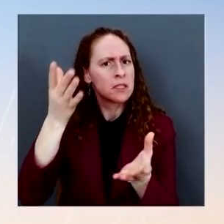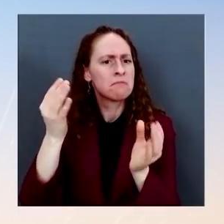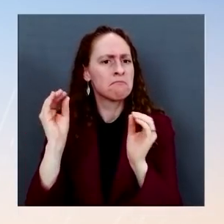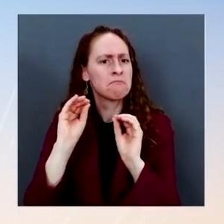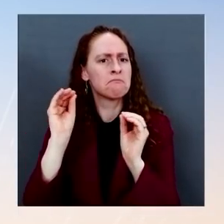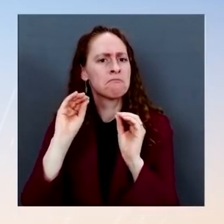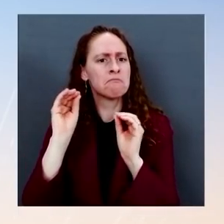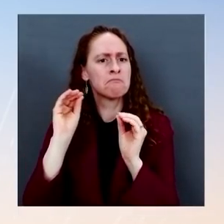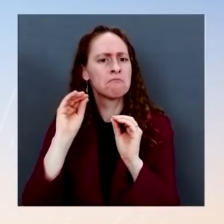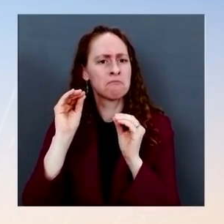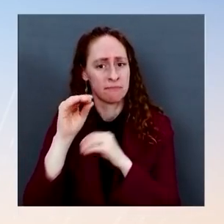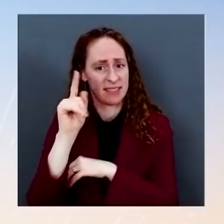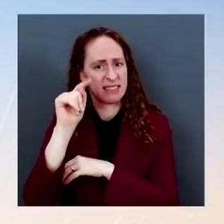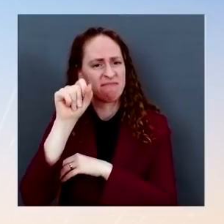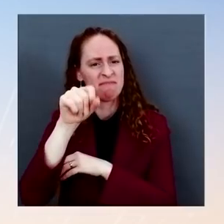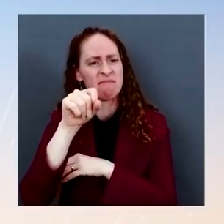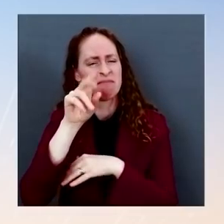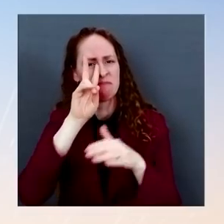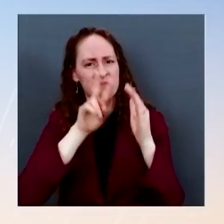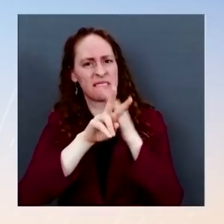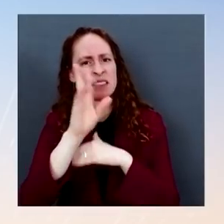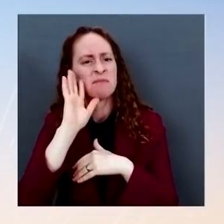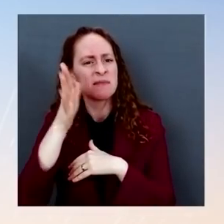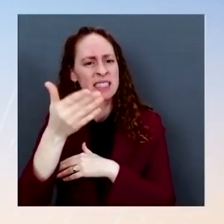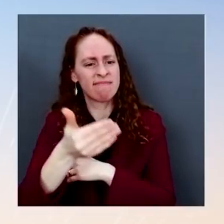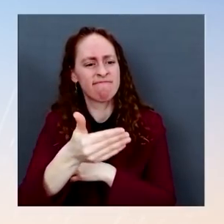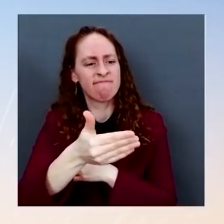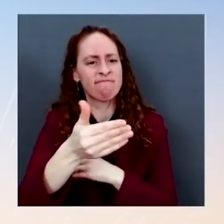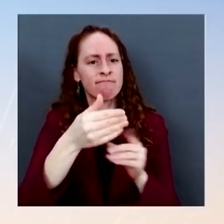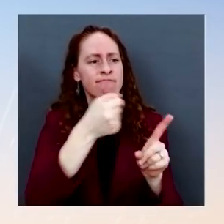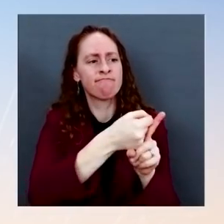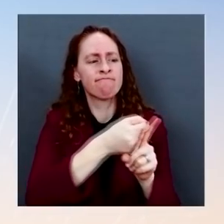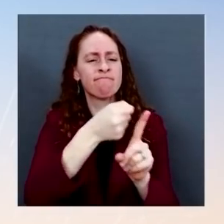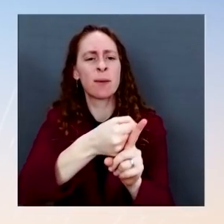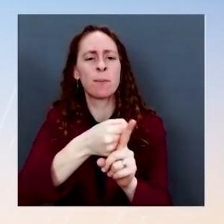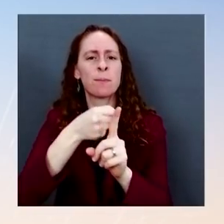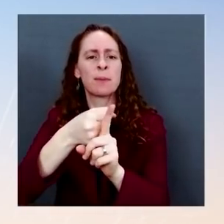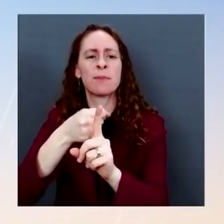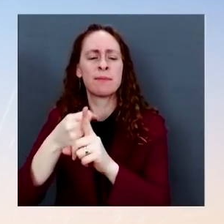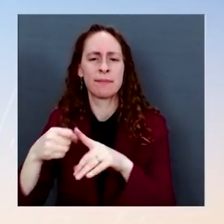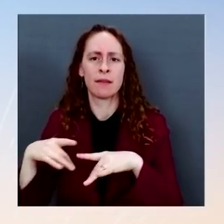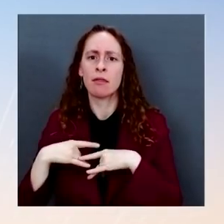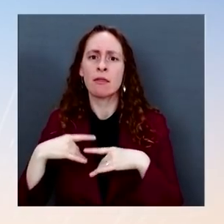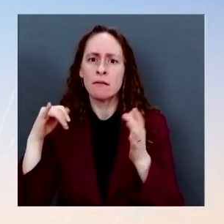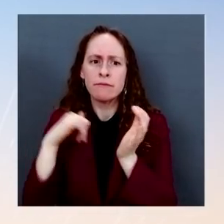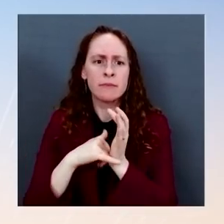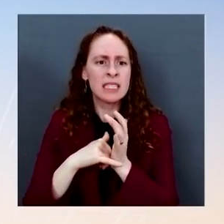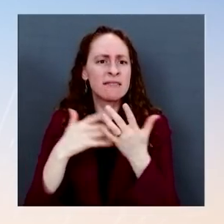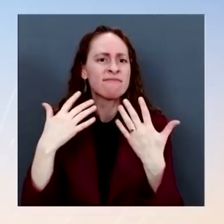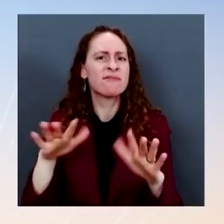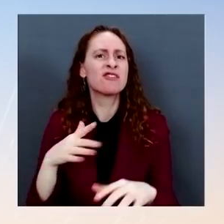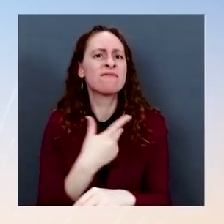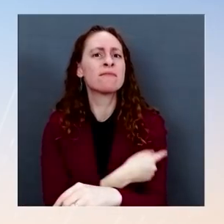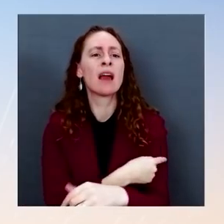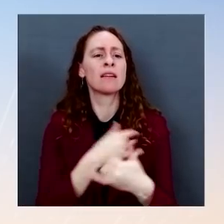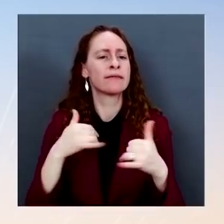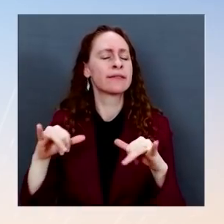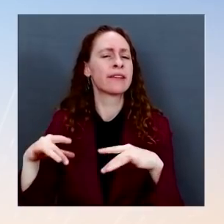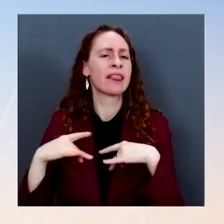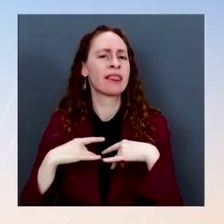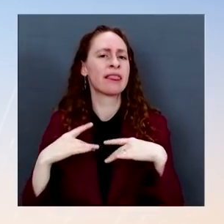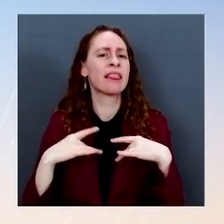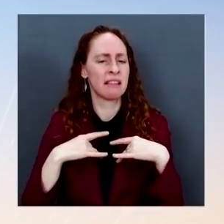certainly in the federal government. And the most important thing to note for you and for others is that